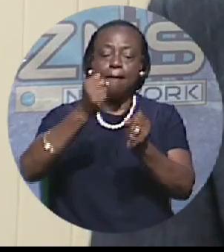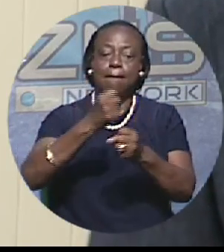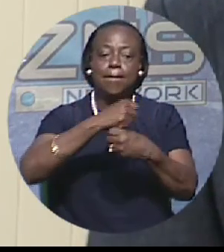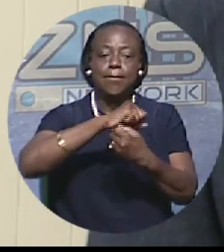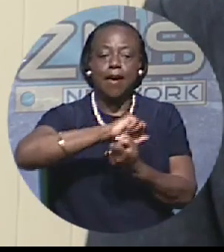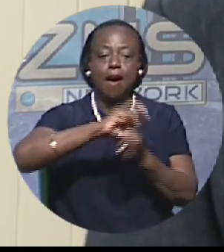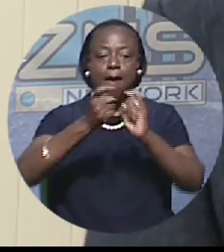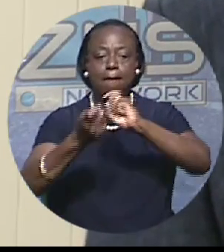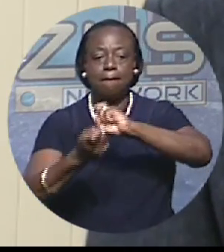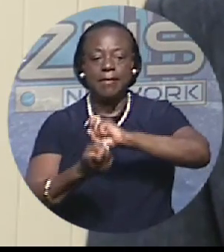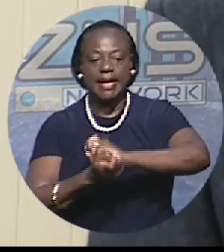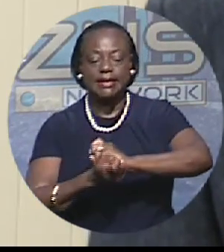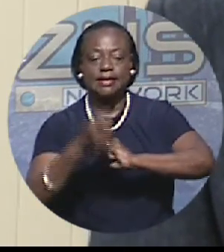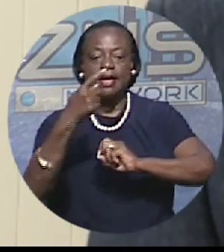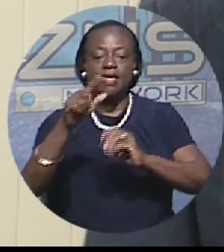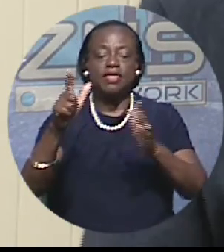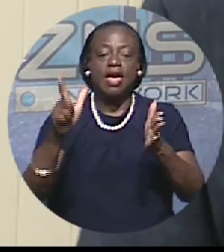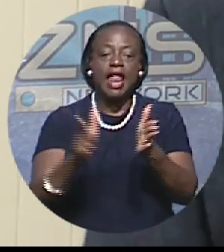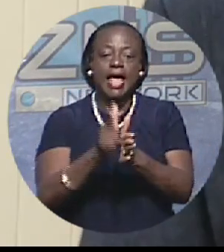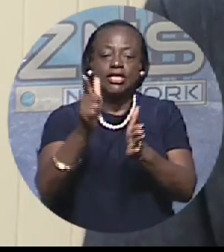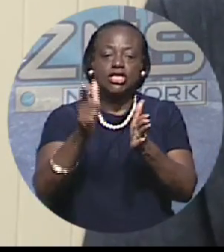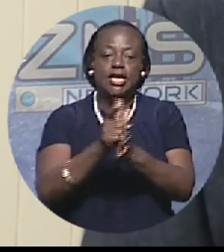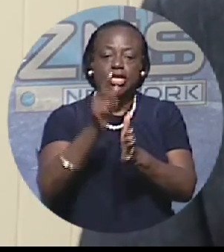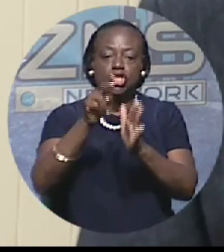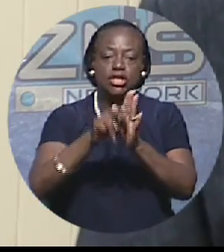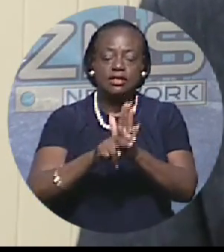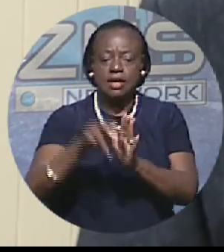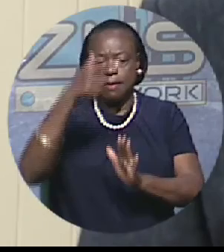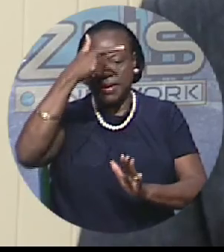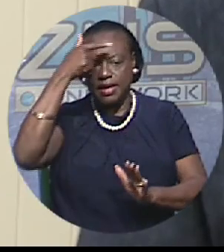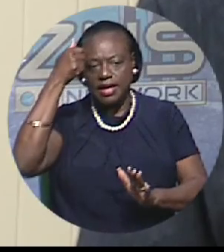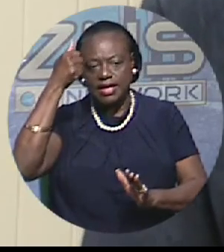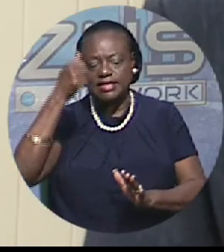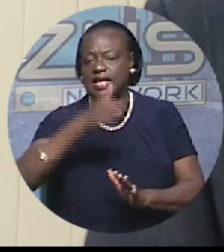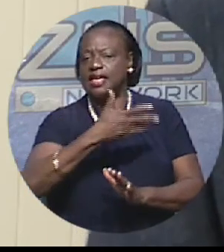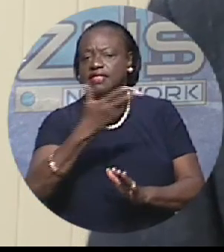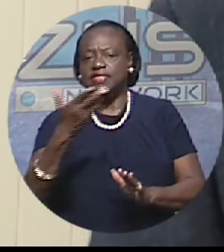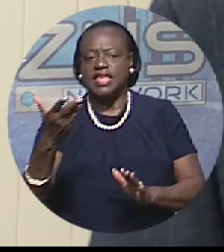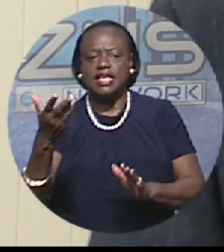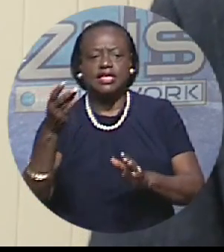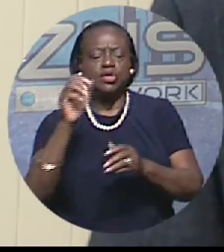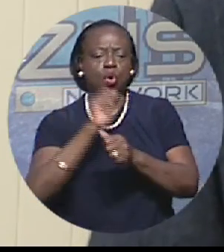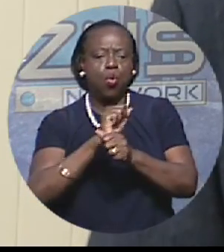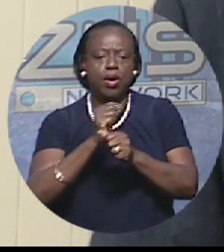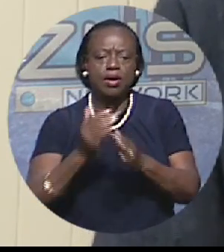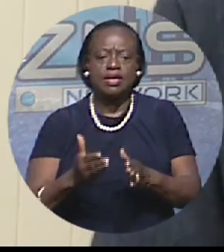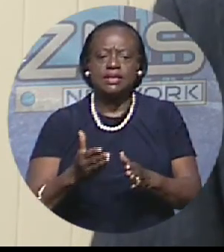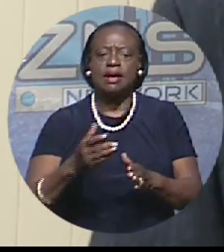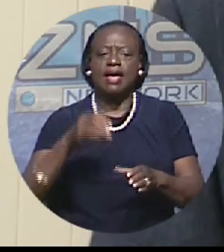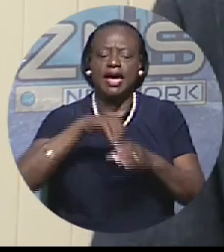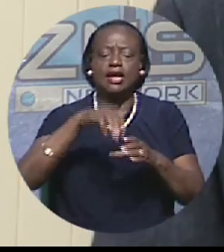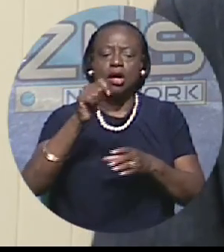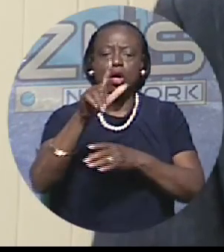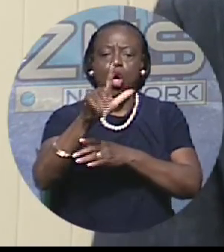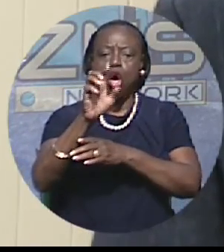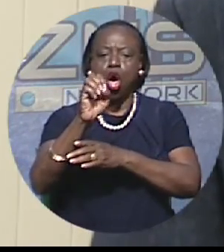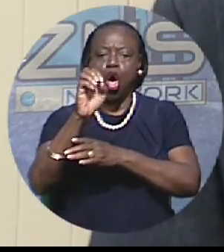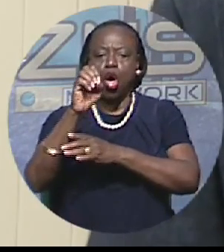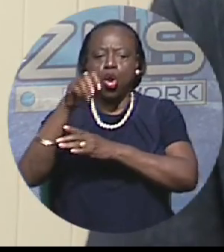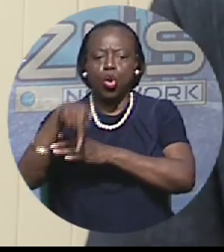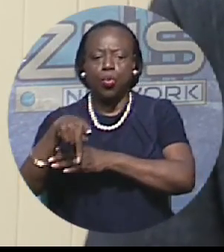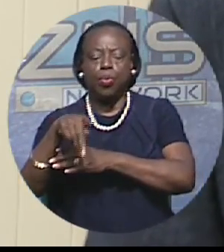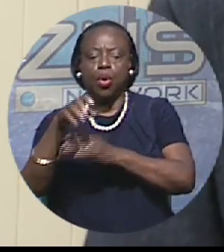legislation because these employers seem like they have found the loophole and they are exploiting